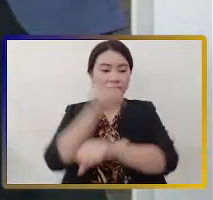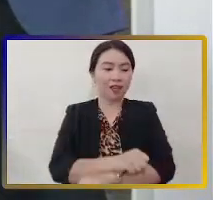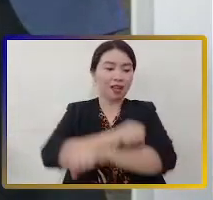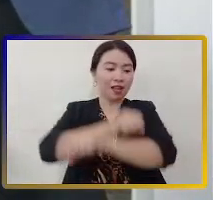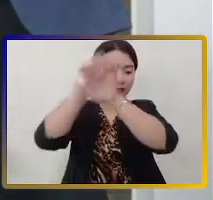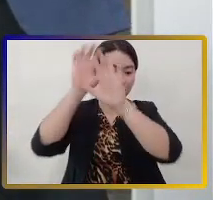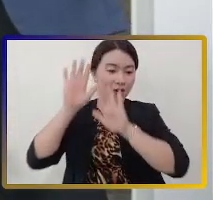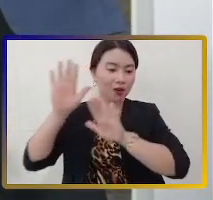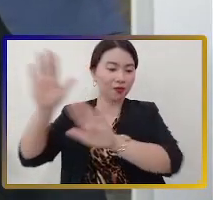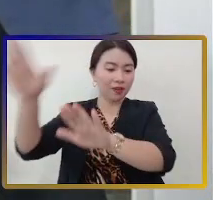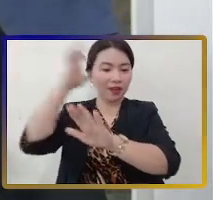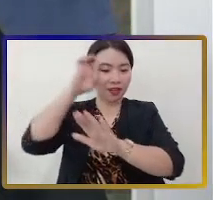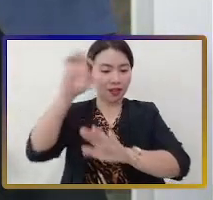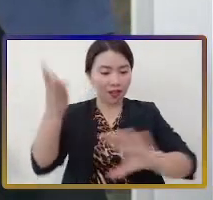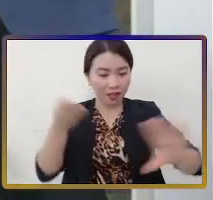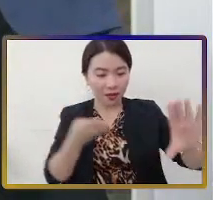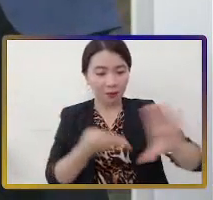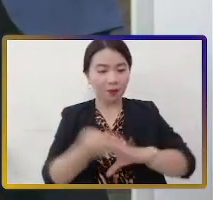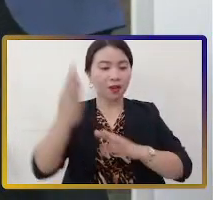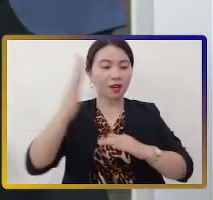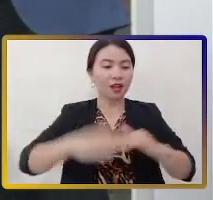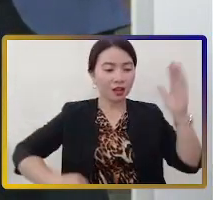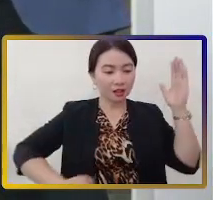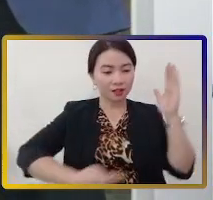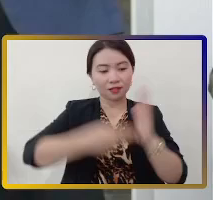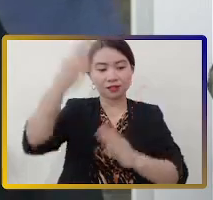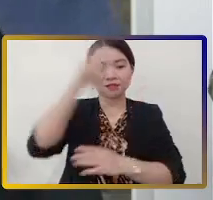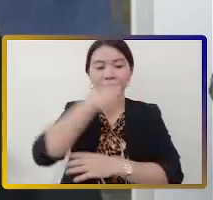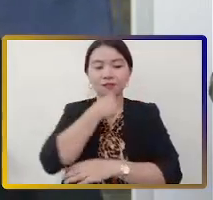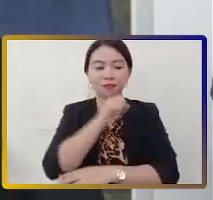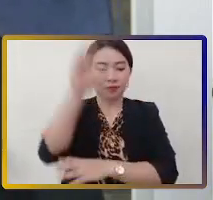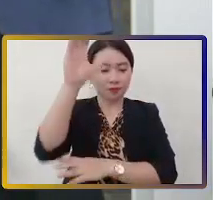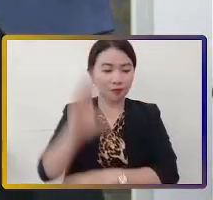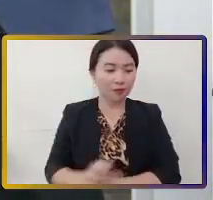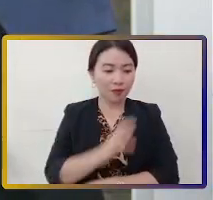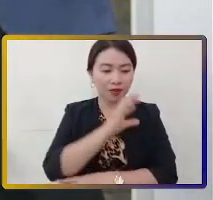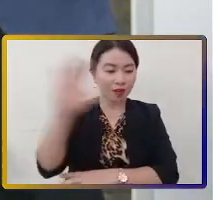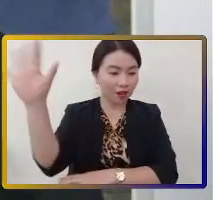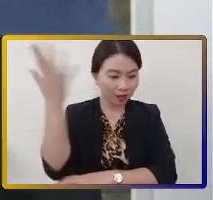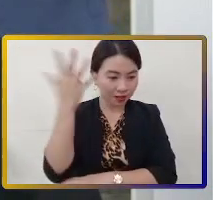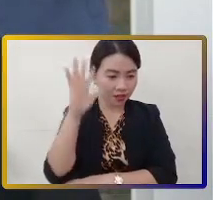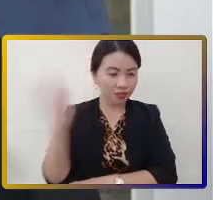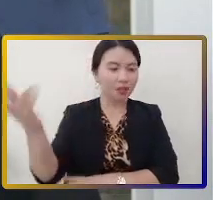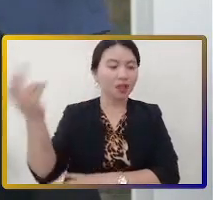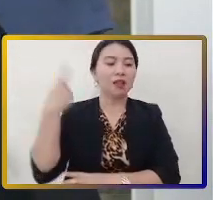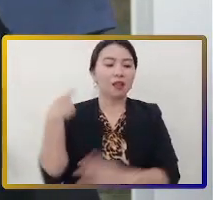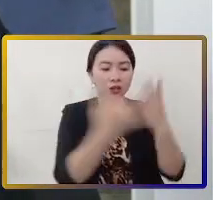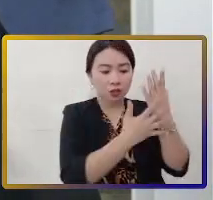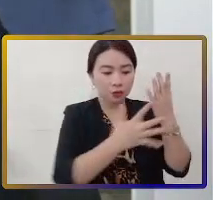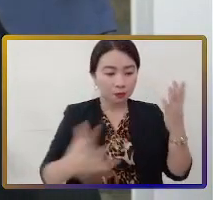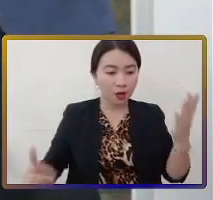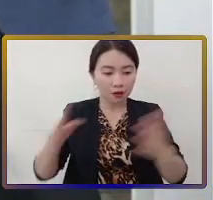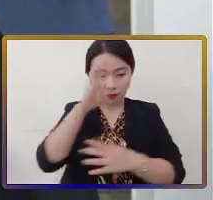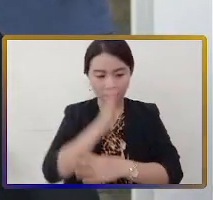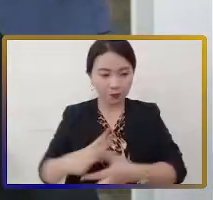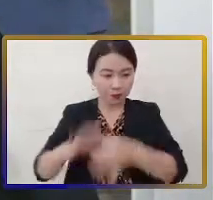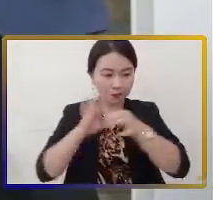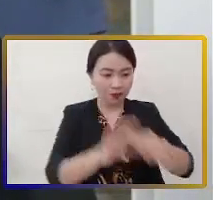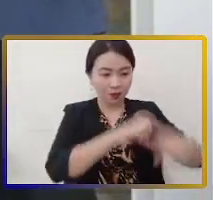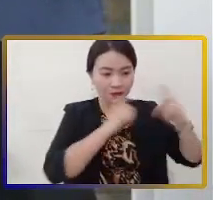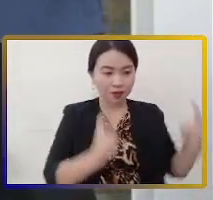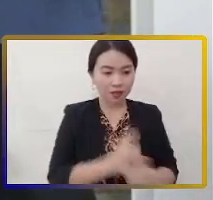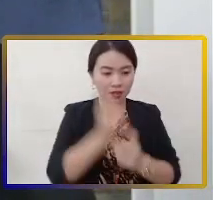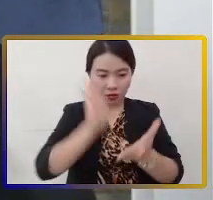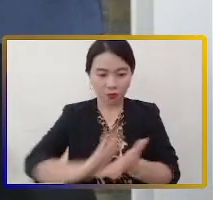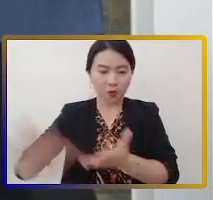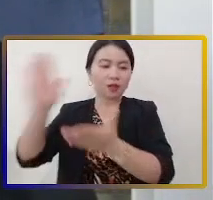at Calvary. He buried him high upon an old rugged tree. There his blood broke my